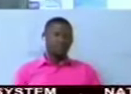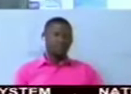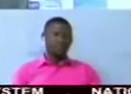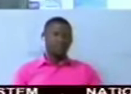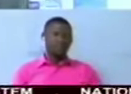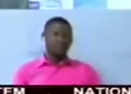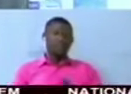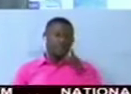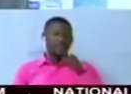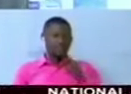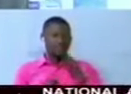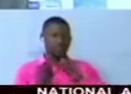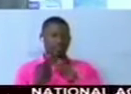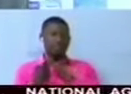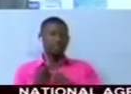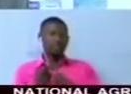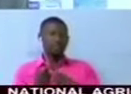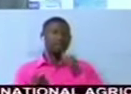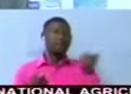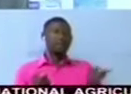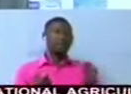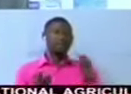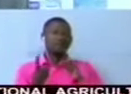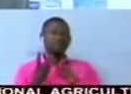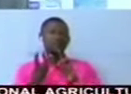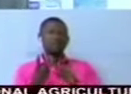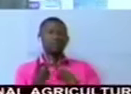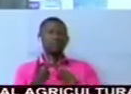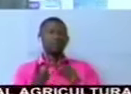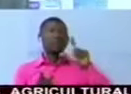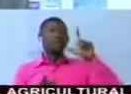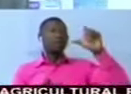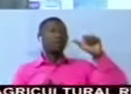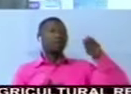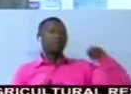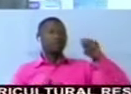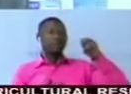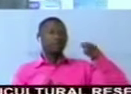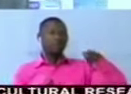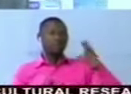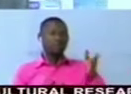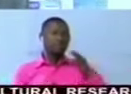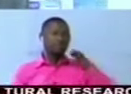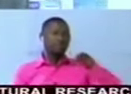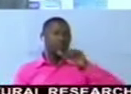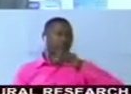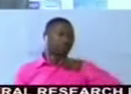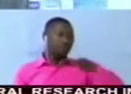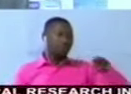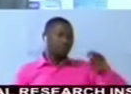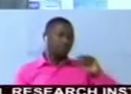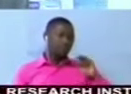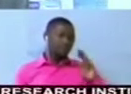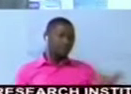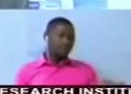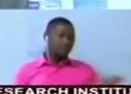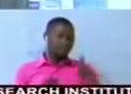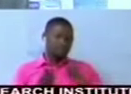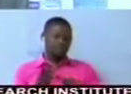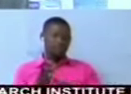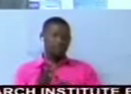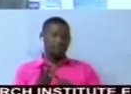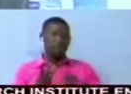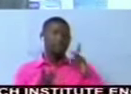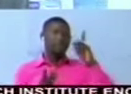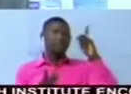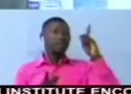Yes, Usman. And ñoo wax Lamine Mané. Somebody called Lamine Mané. Ak Dembo Mbay.